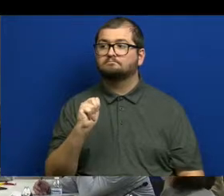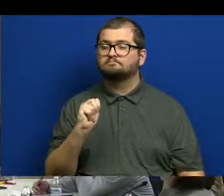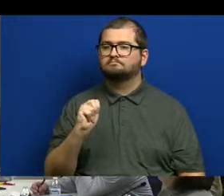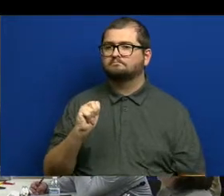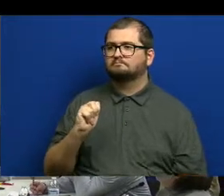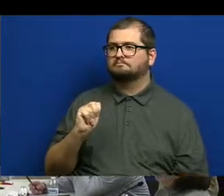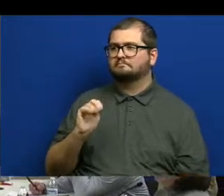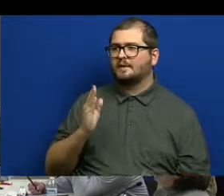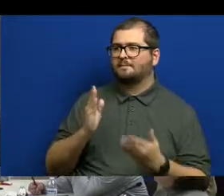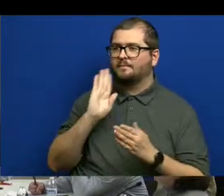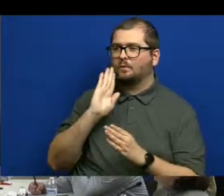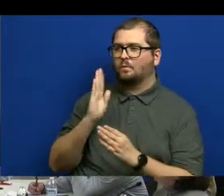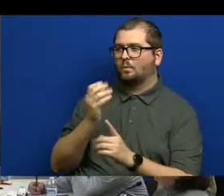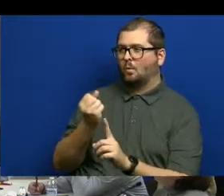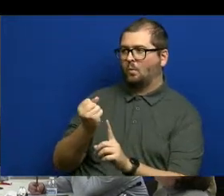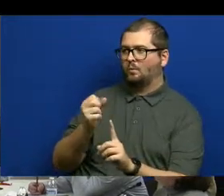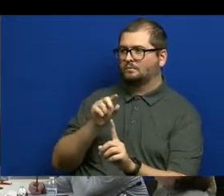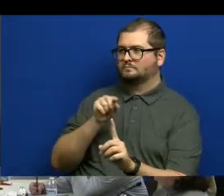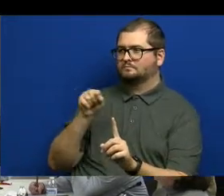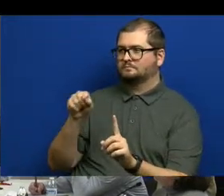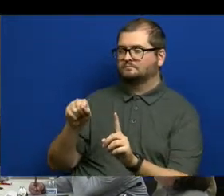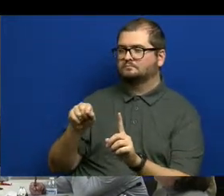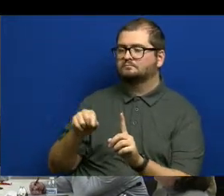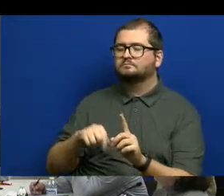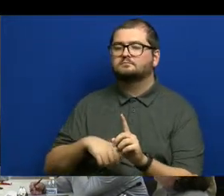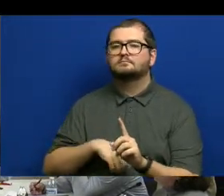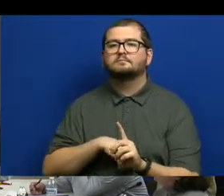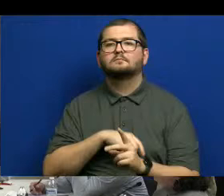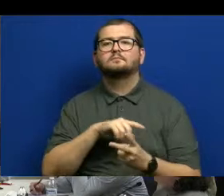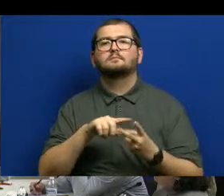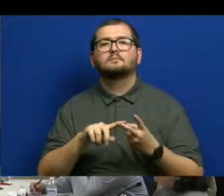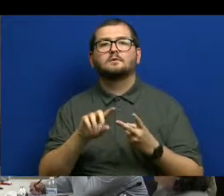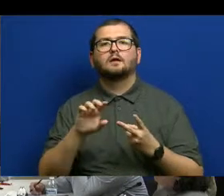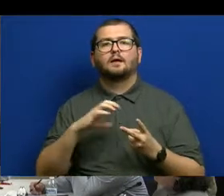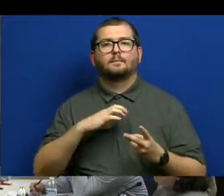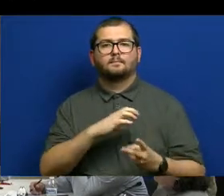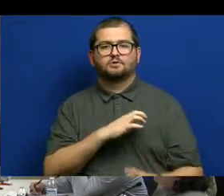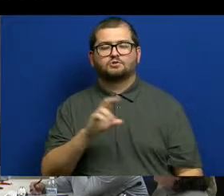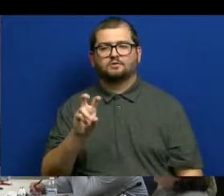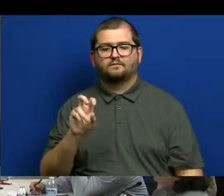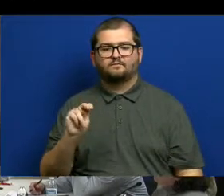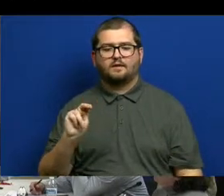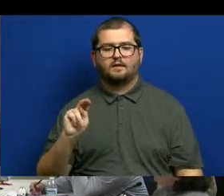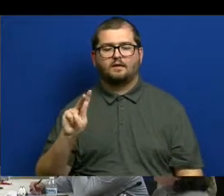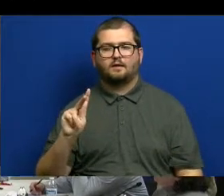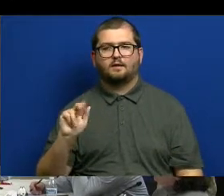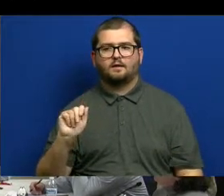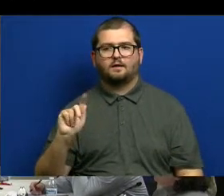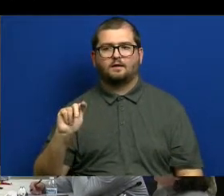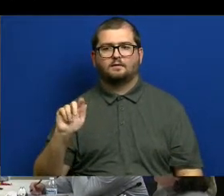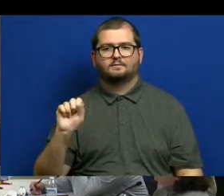Maybe we should circle back to him. we will. Okay, Commissioner Venkatesh,